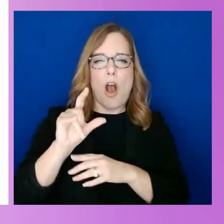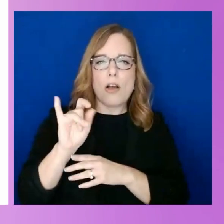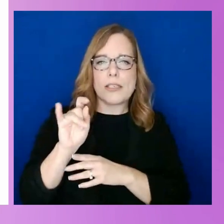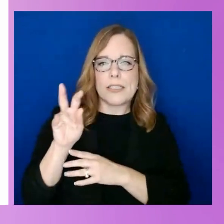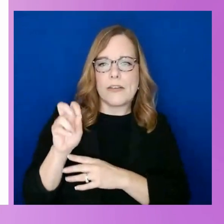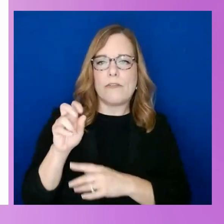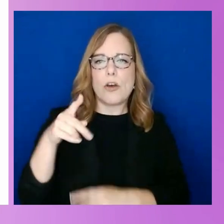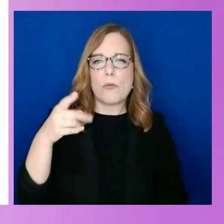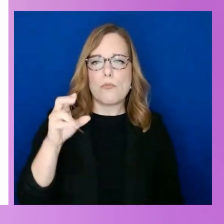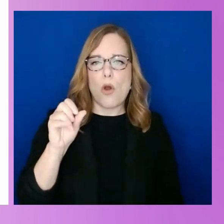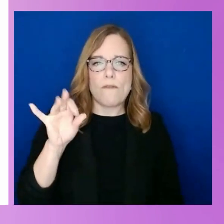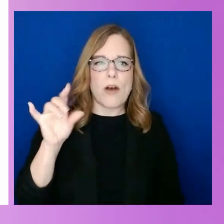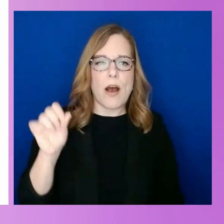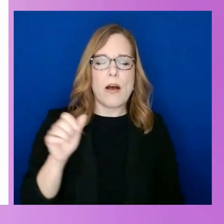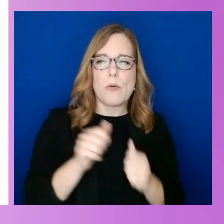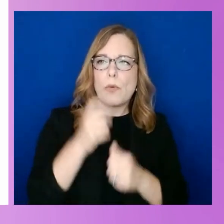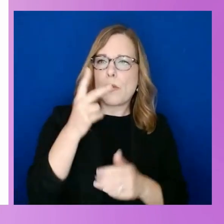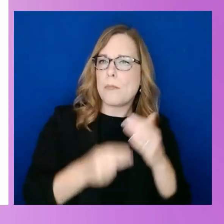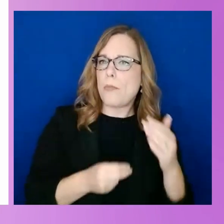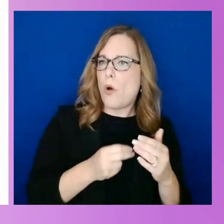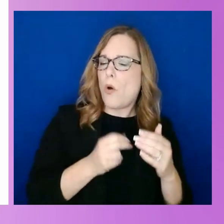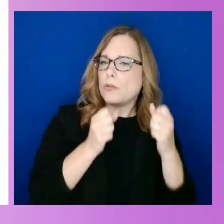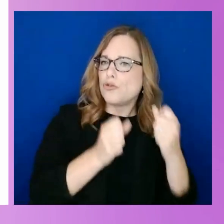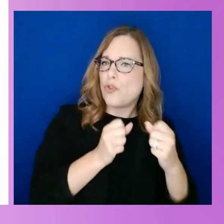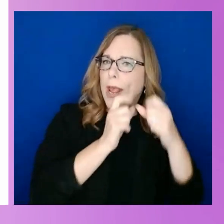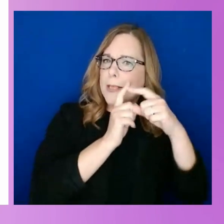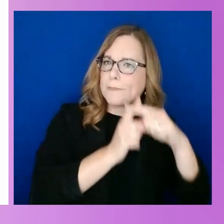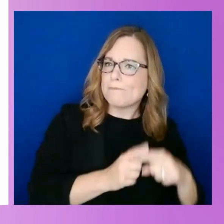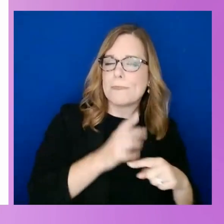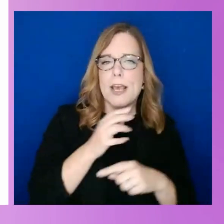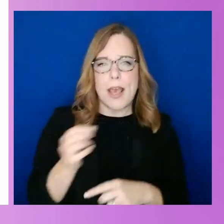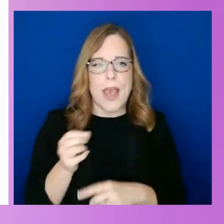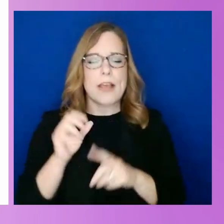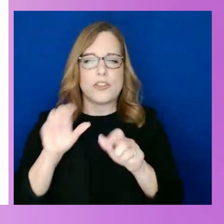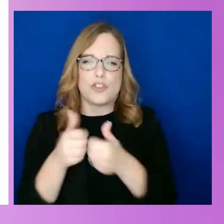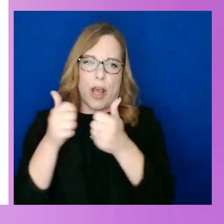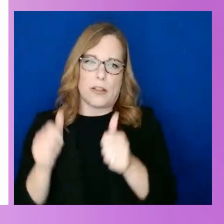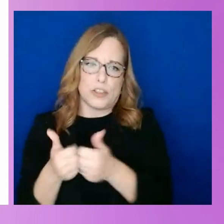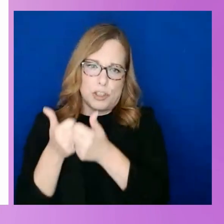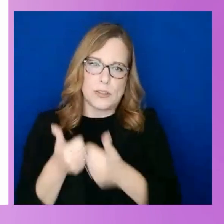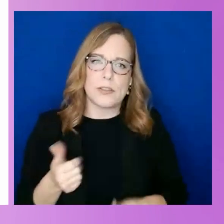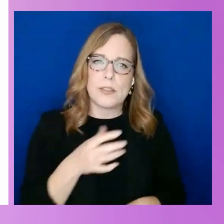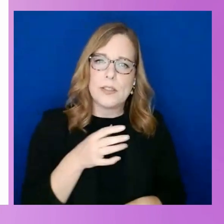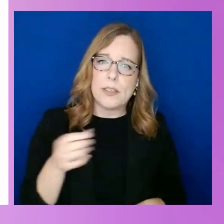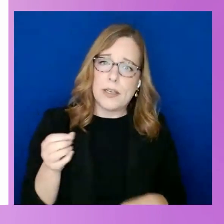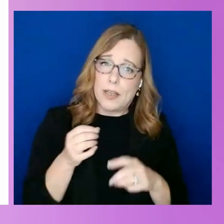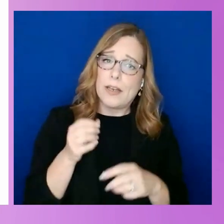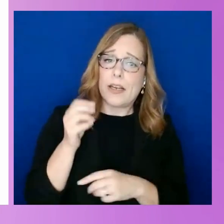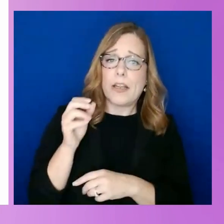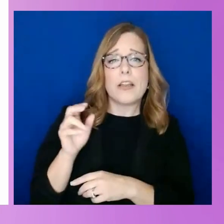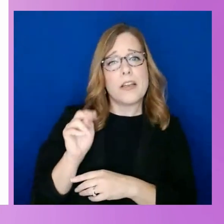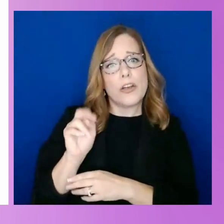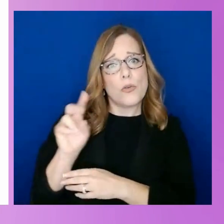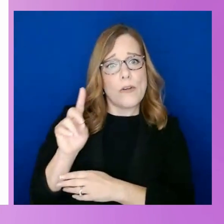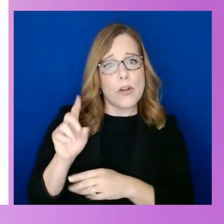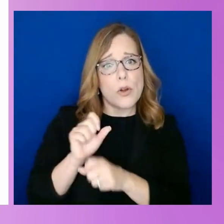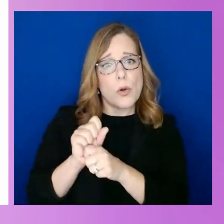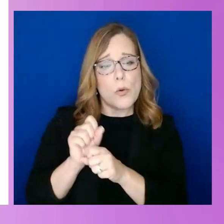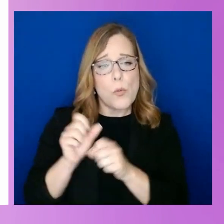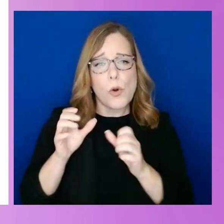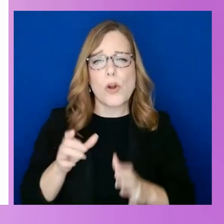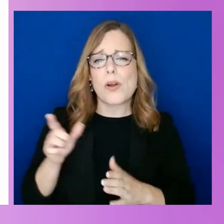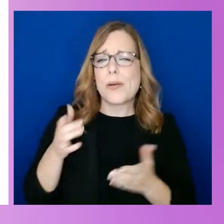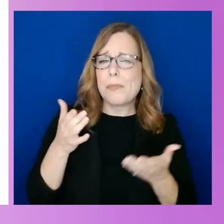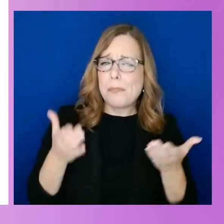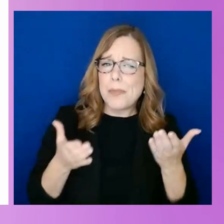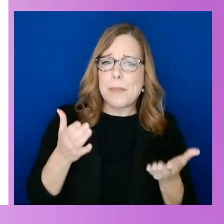neurodivergent coworkers tend to struggle with executive functions like time management or communications. They may also need